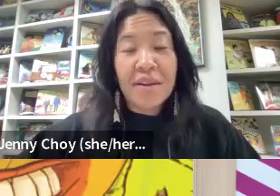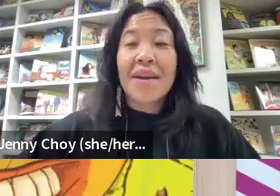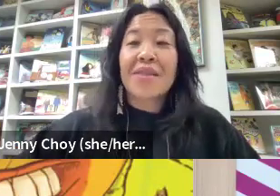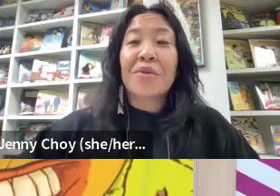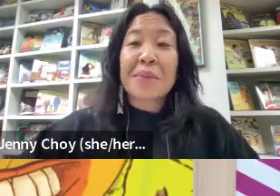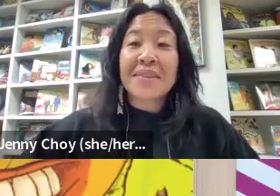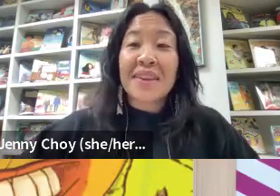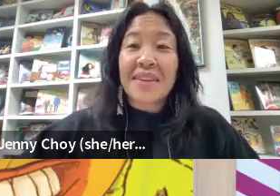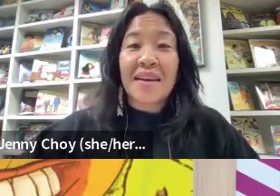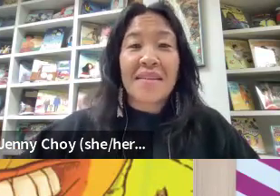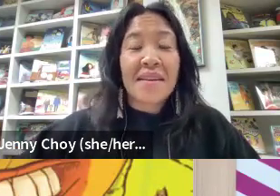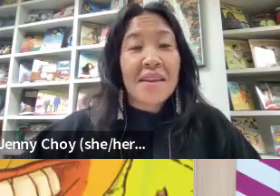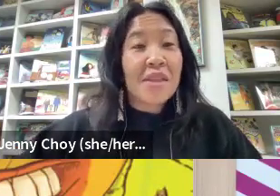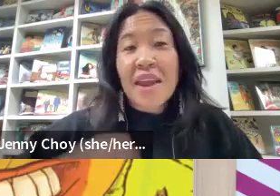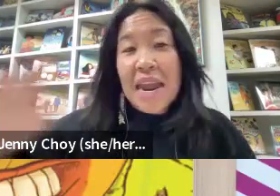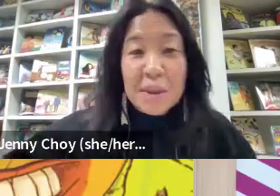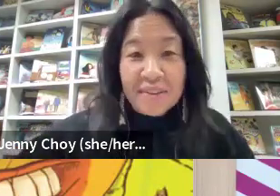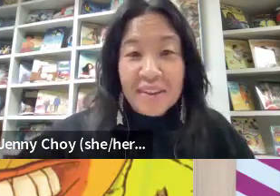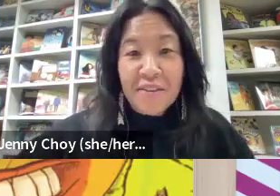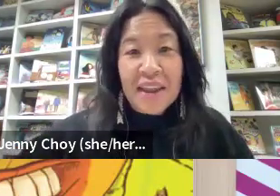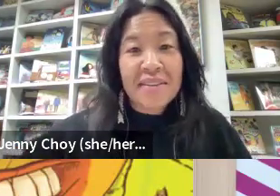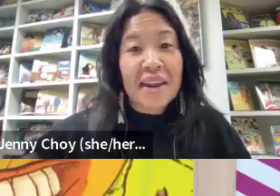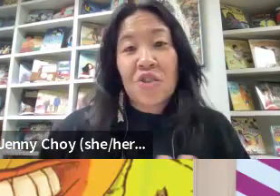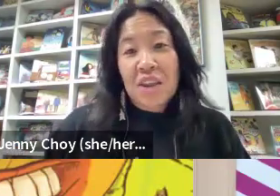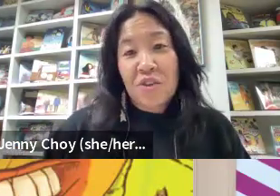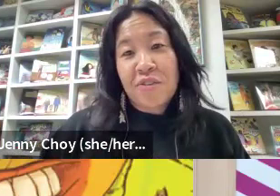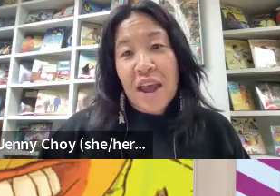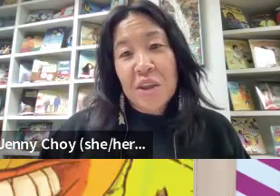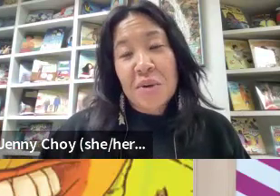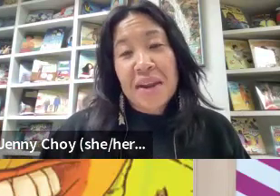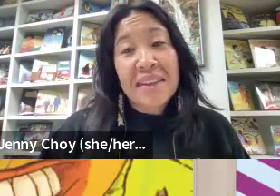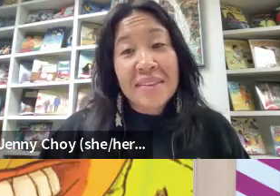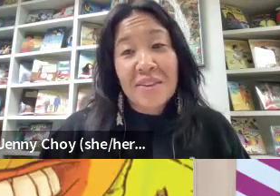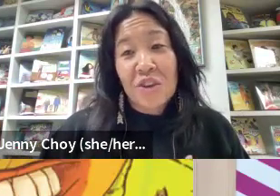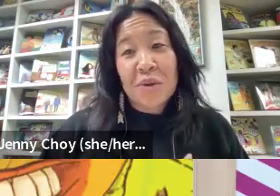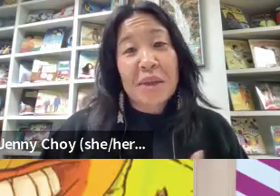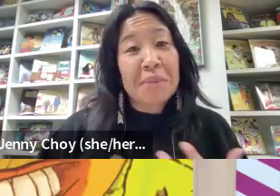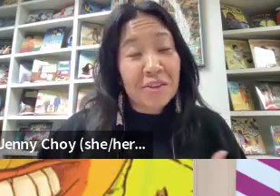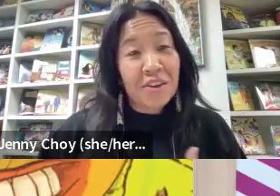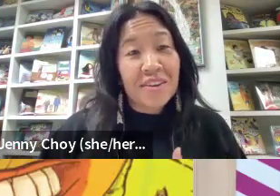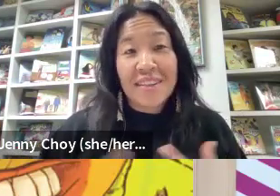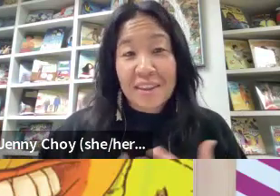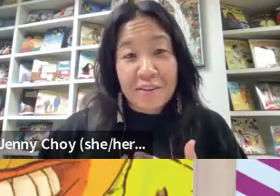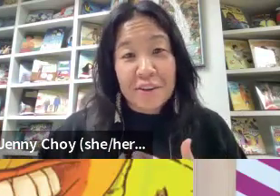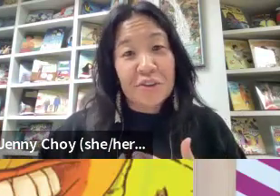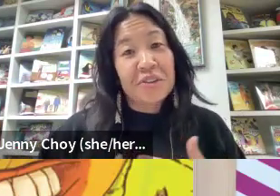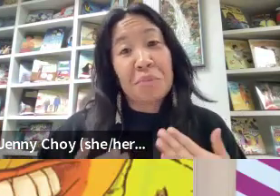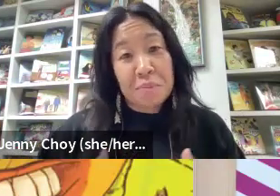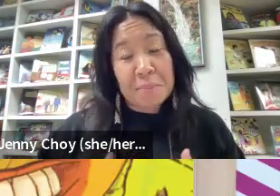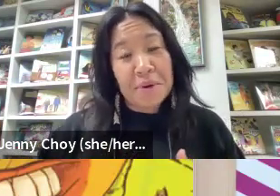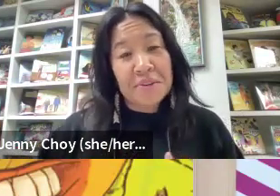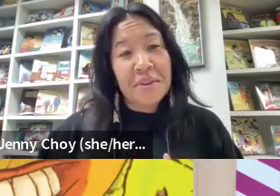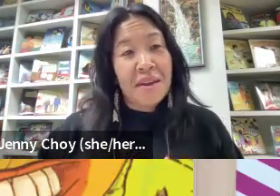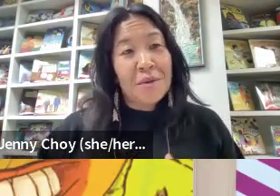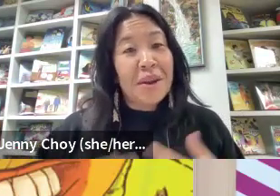bookresumes.uniteagainstbookbans.org. The resumes detail any book's significance and educational value, and is easy to share with administrators, elected officials, and